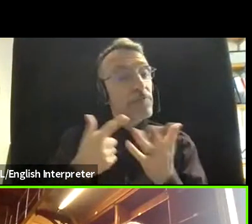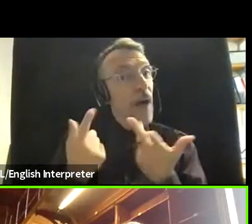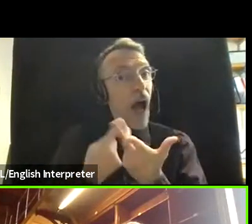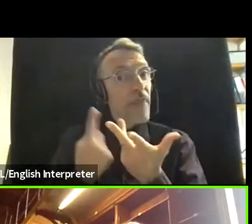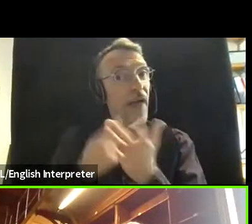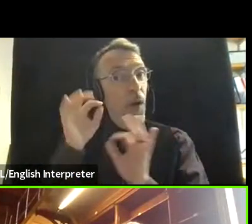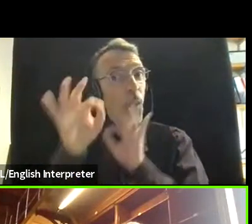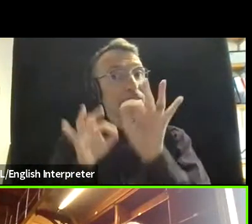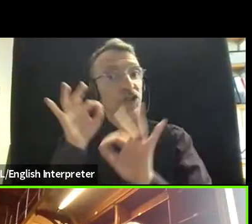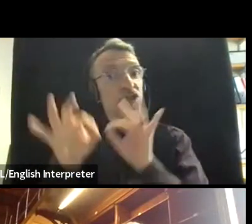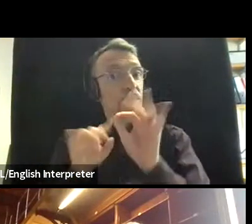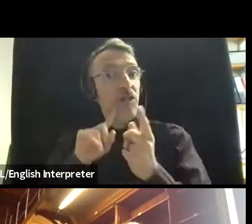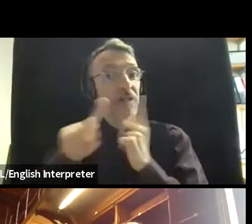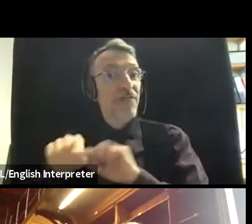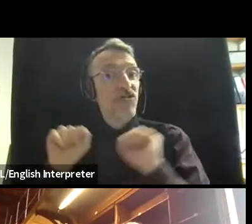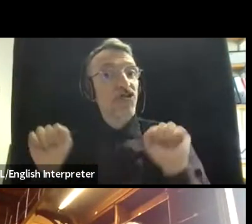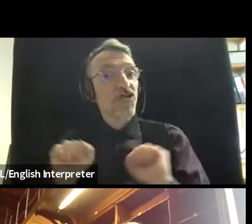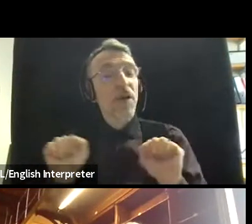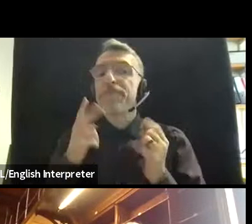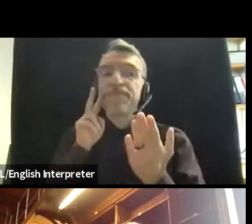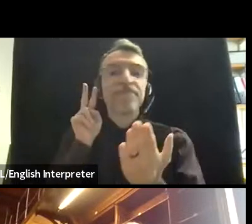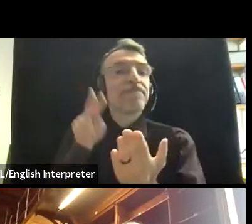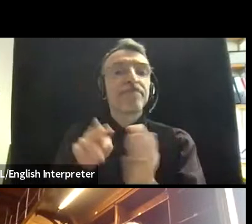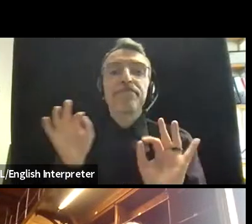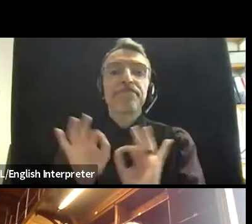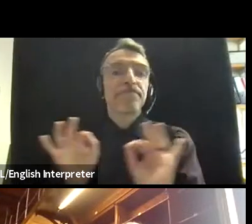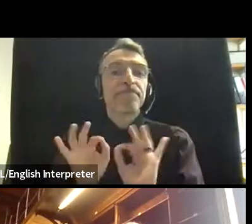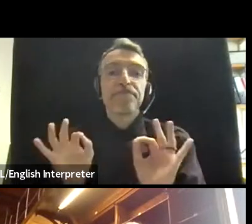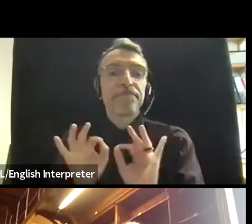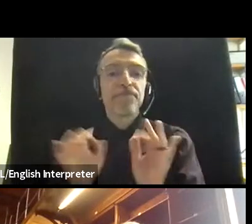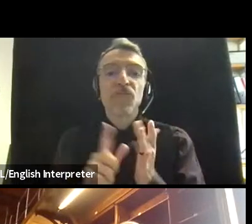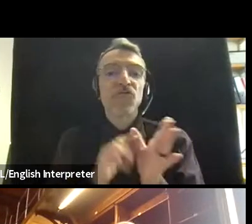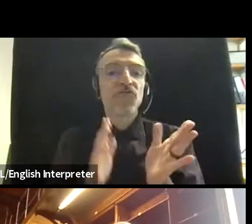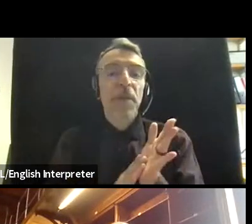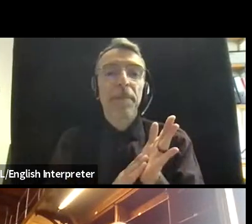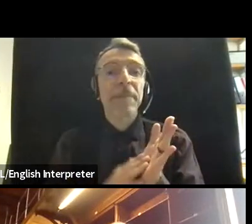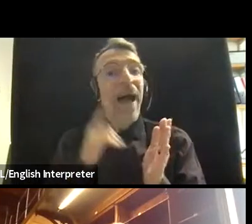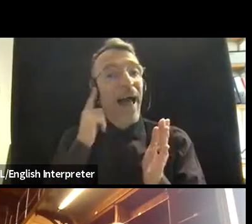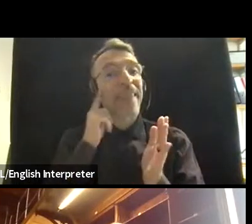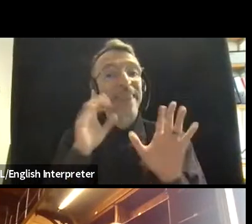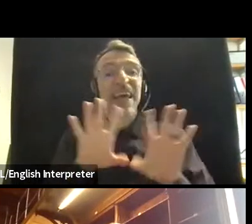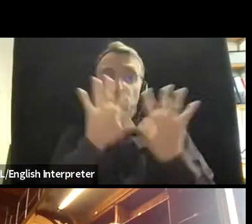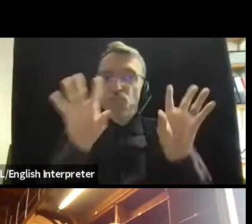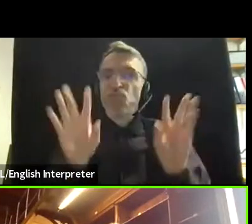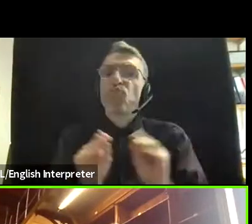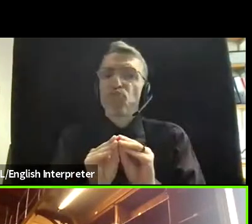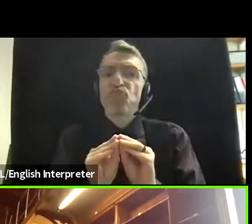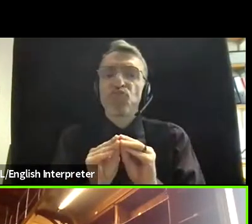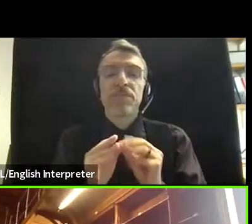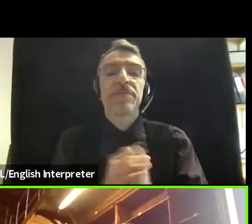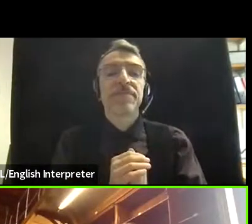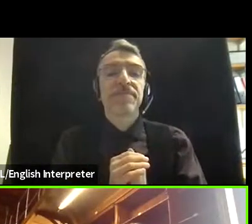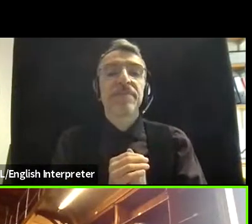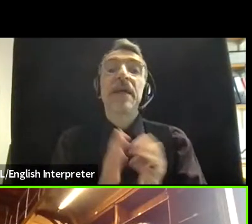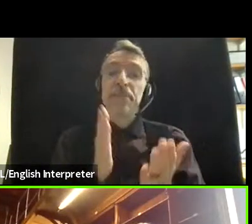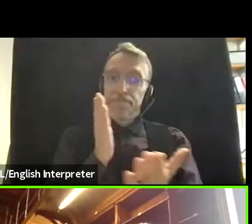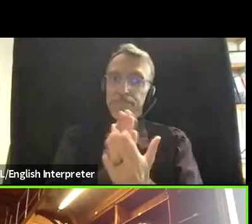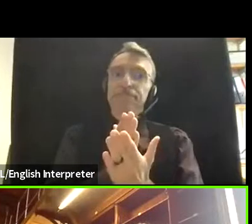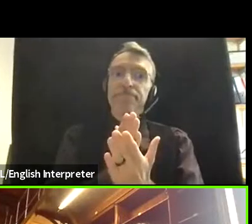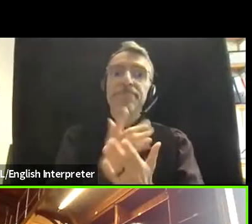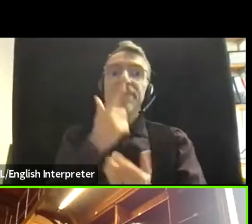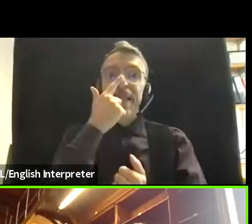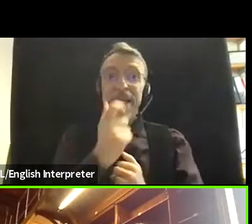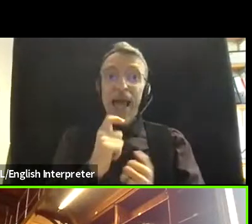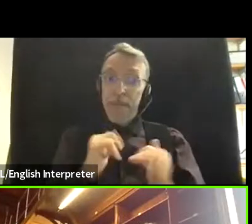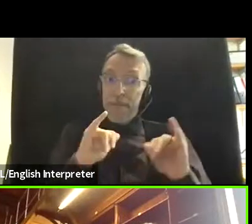all, please? I'm not seeing any, Jim. Right. No, I think that's comprehensive. That certainly is. Can I then